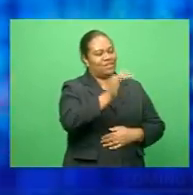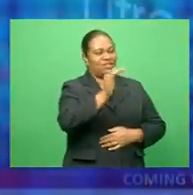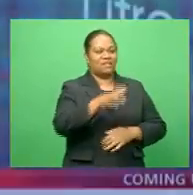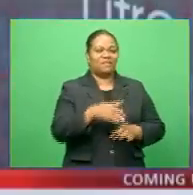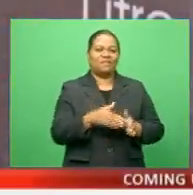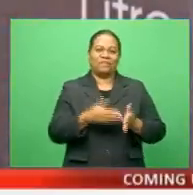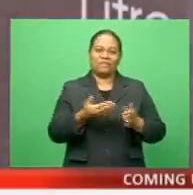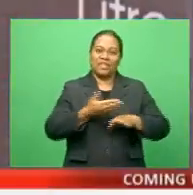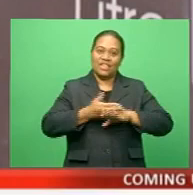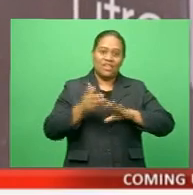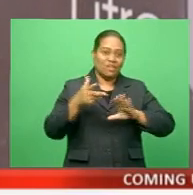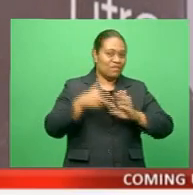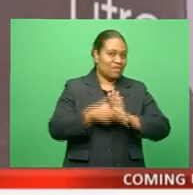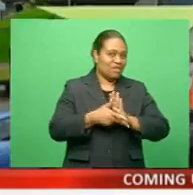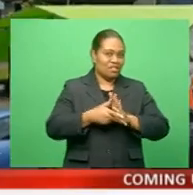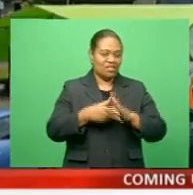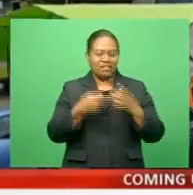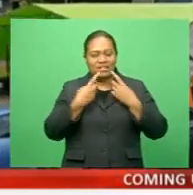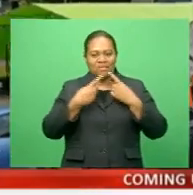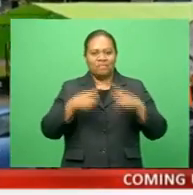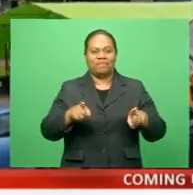up, new fuel prices announced.